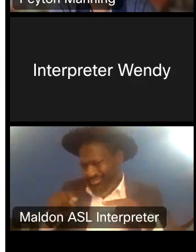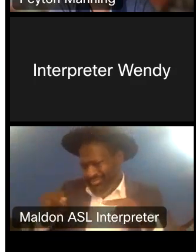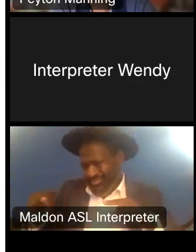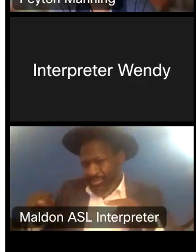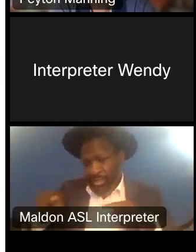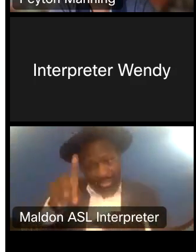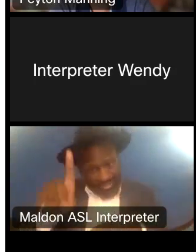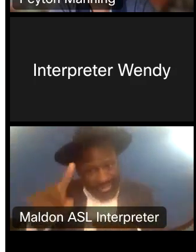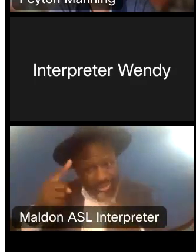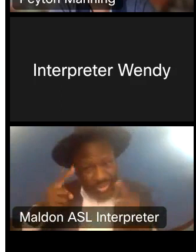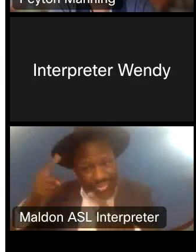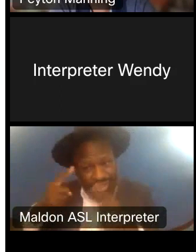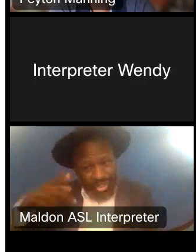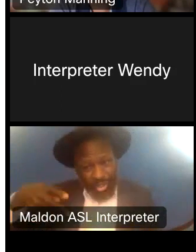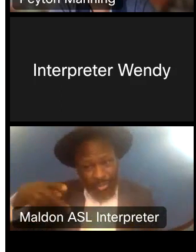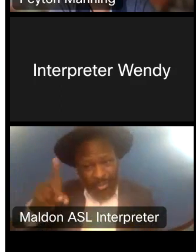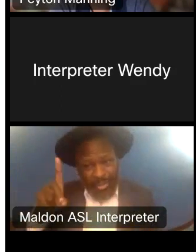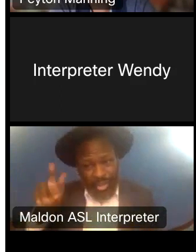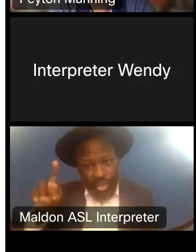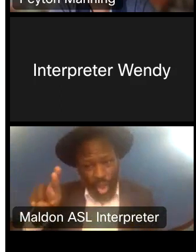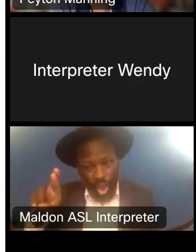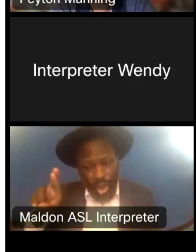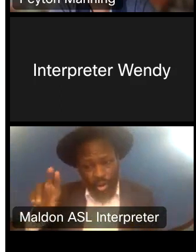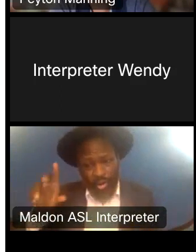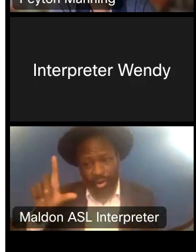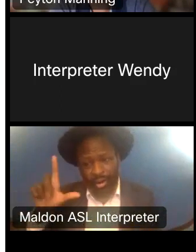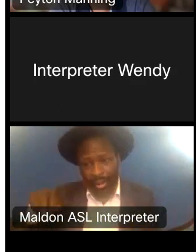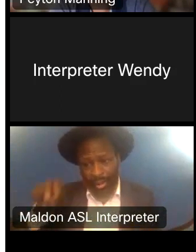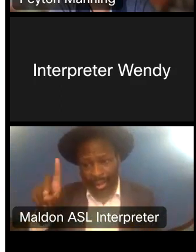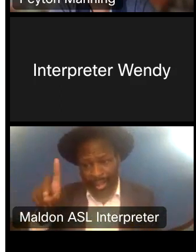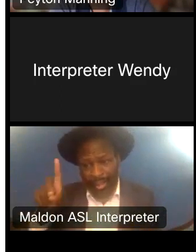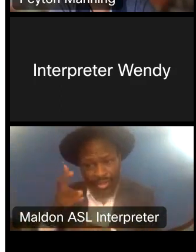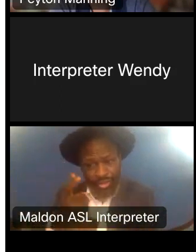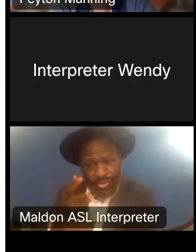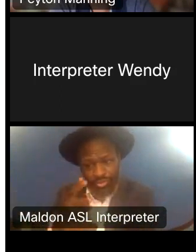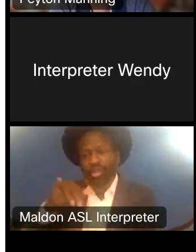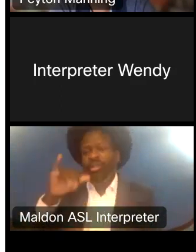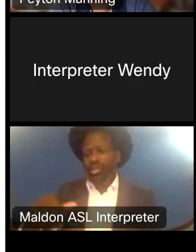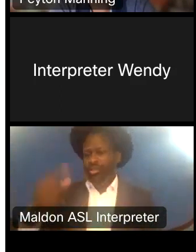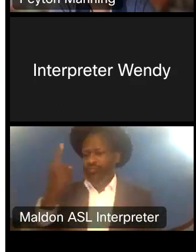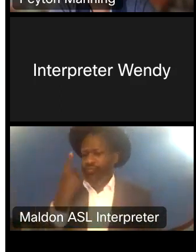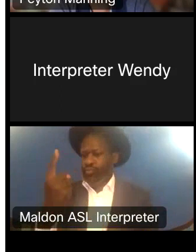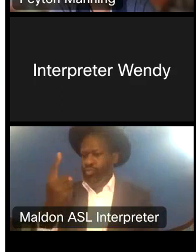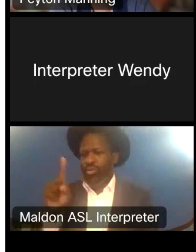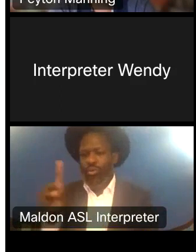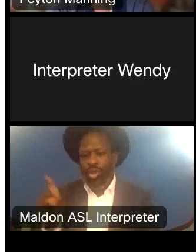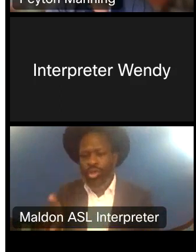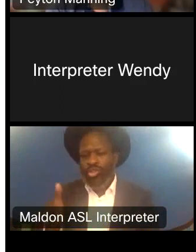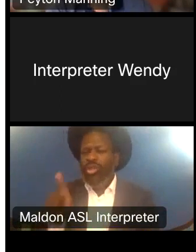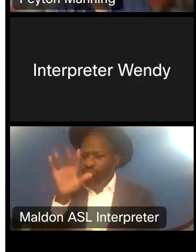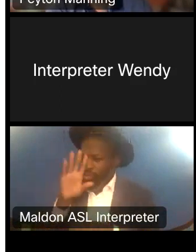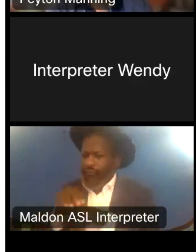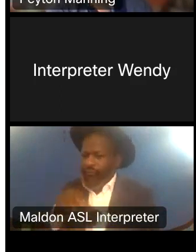land use? That is my question one, because that's going to affect a lot of things. Like one of the